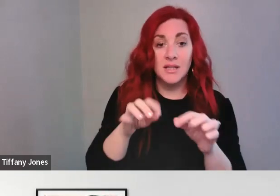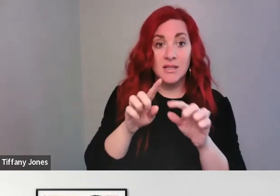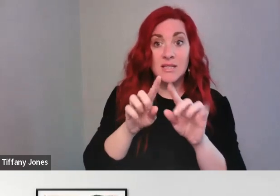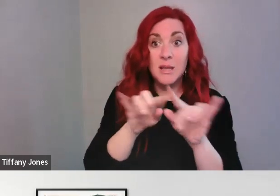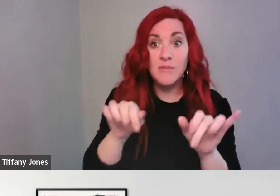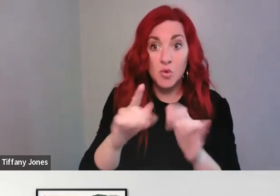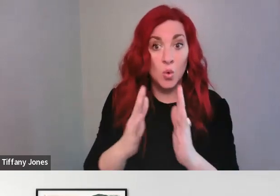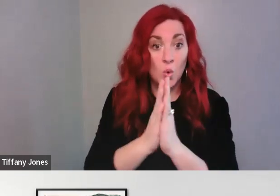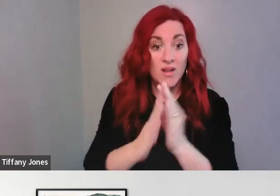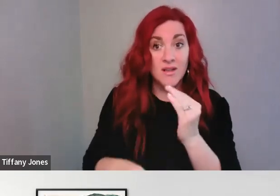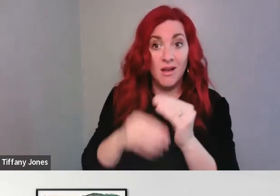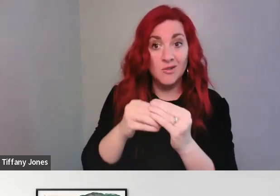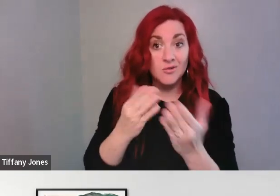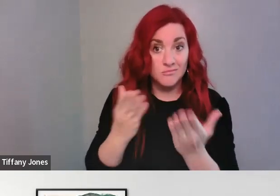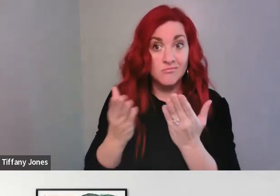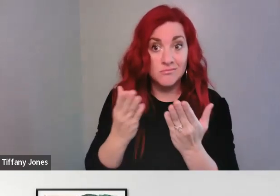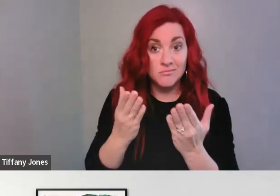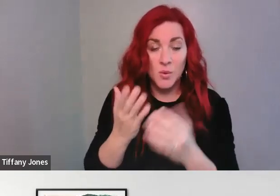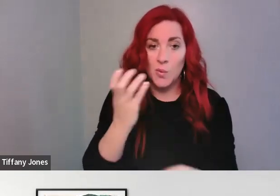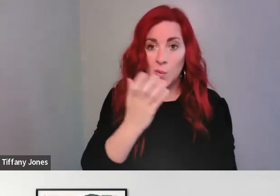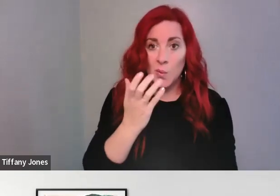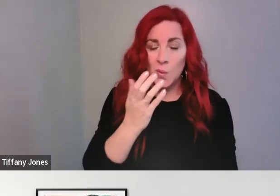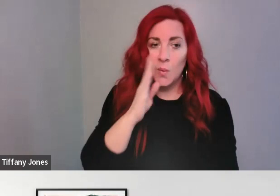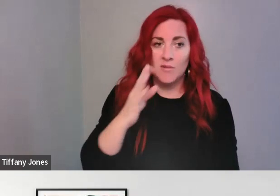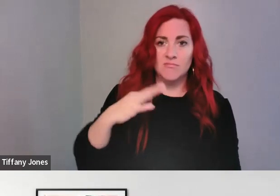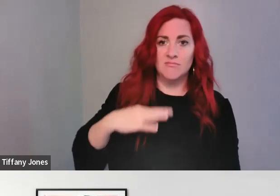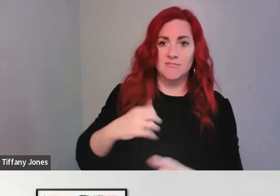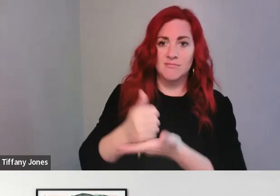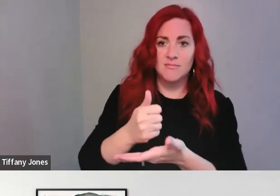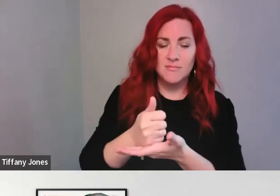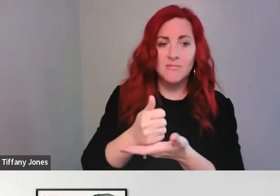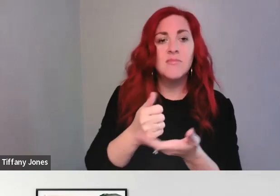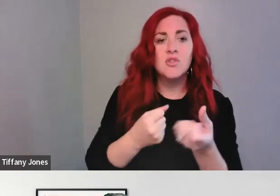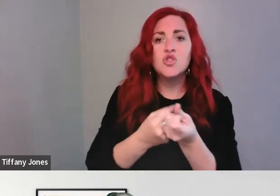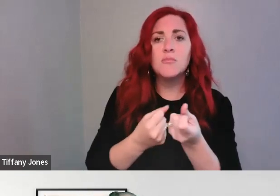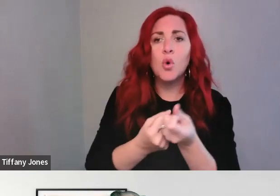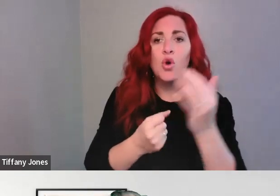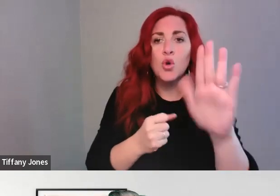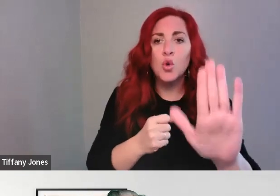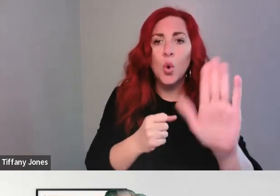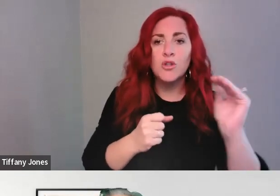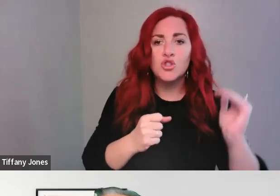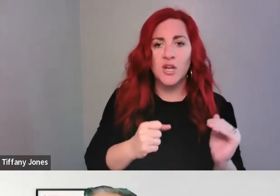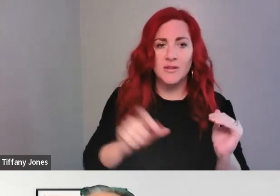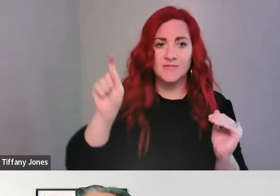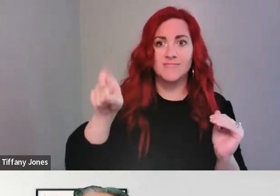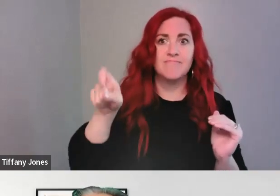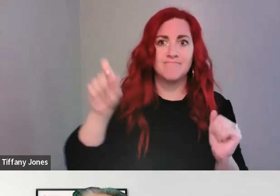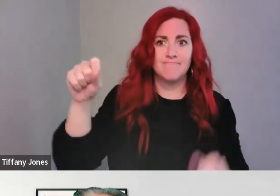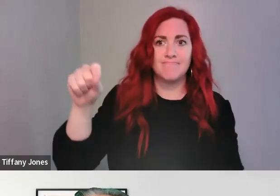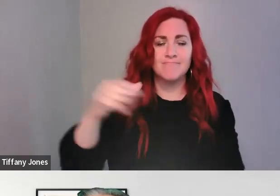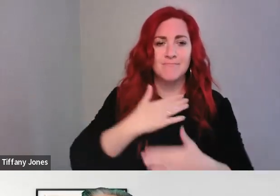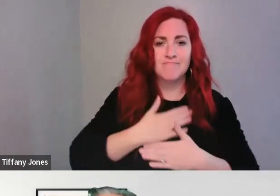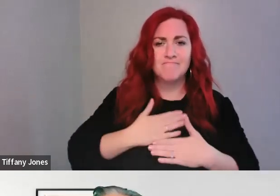additional services, really, really helpful to supporting what your child's needs are. So I appreciate